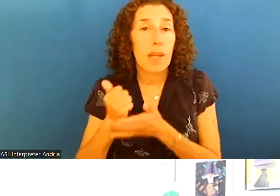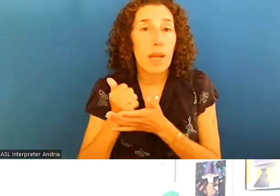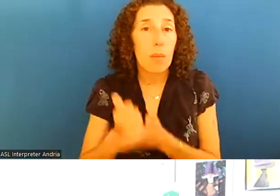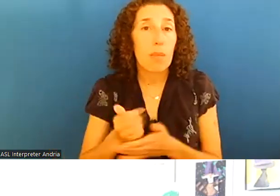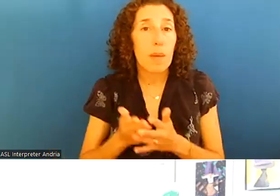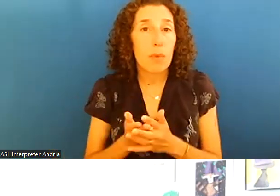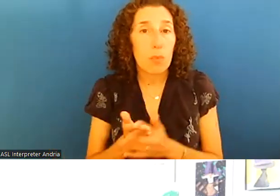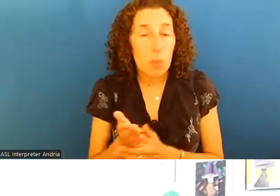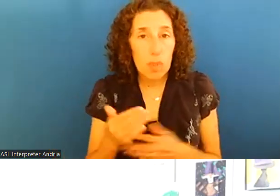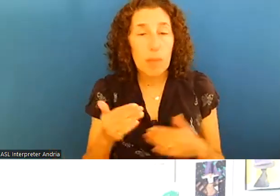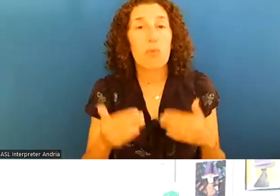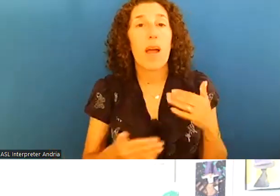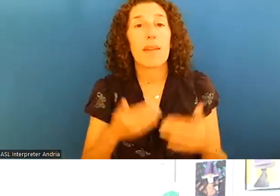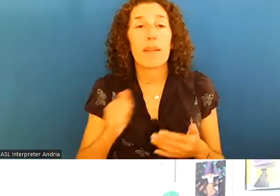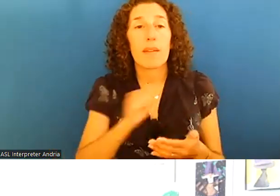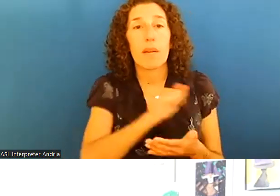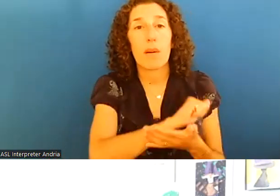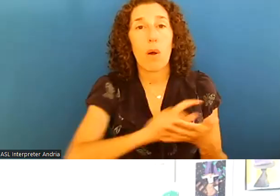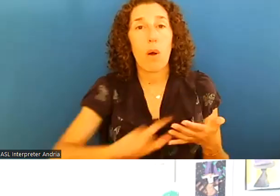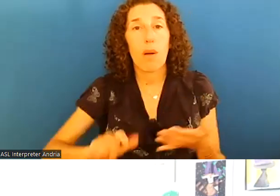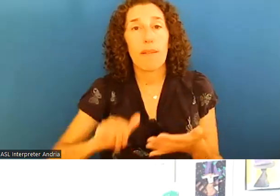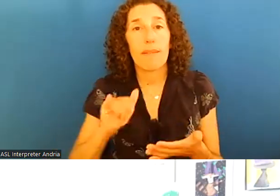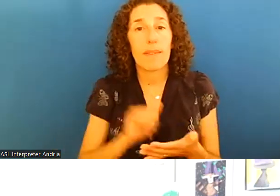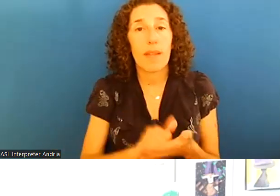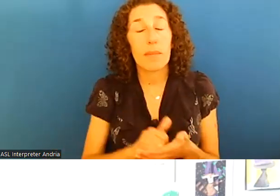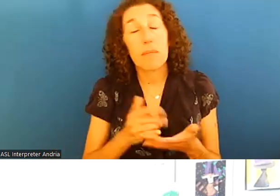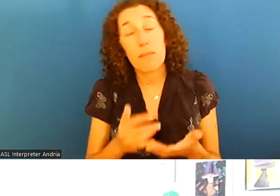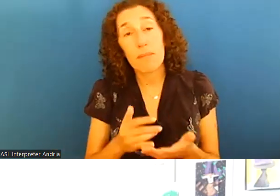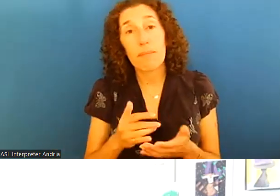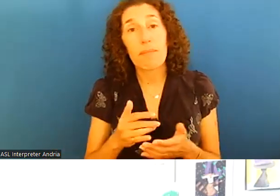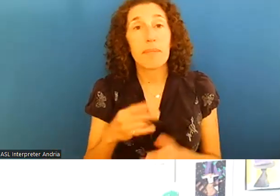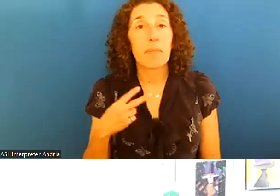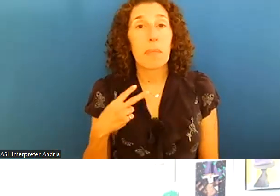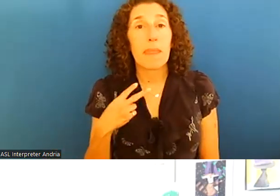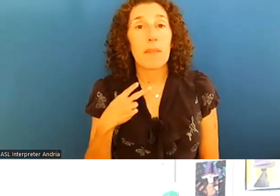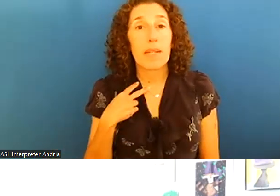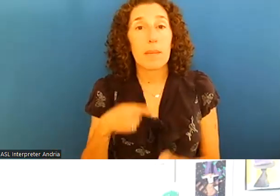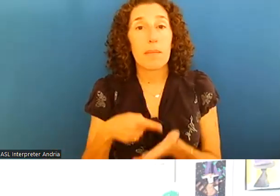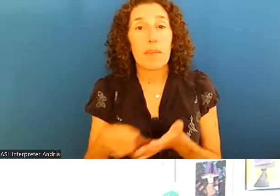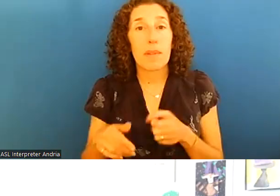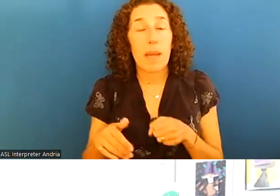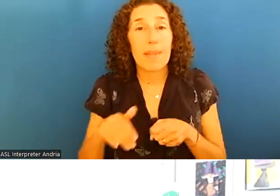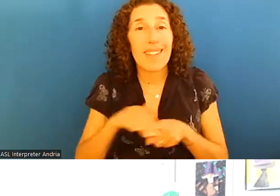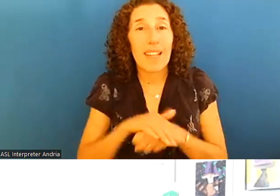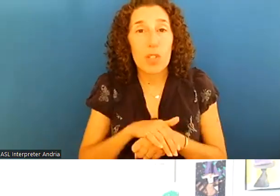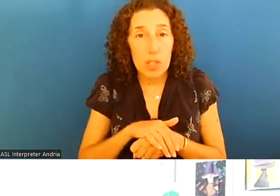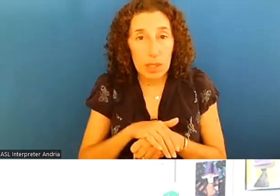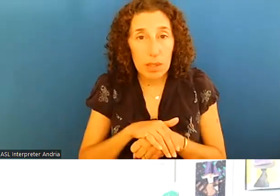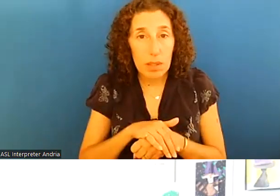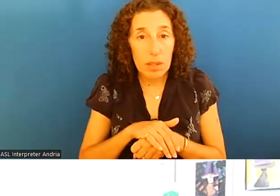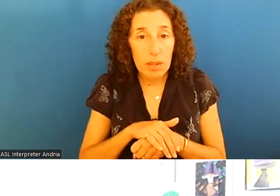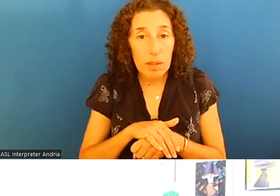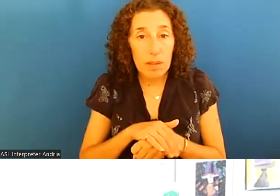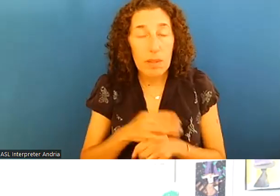process. Whether it's applying for victims' compensation, you name it. So, sometimes I work